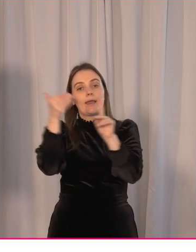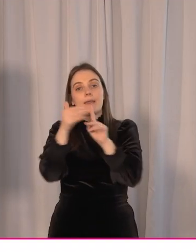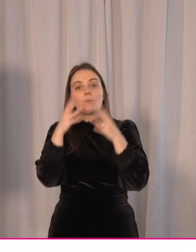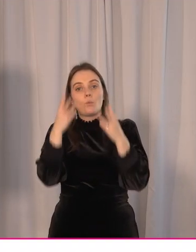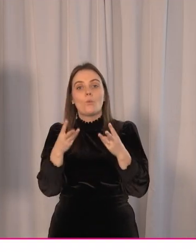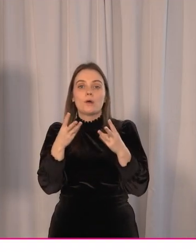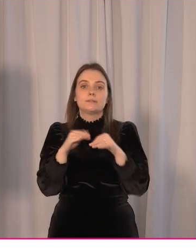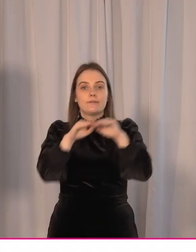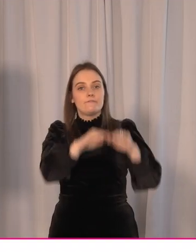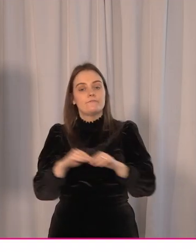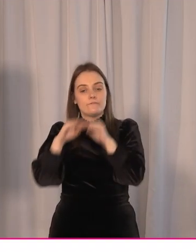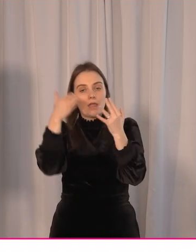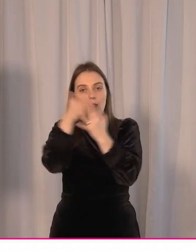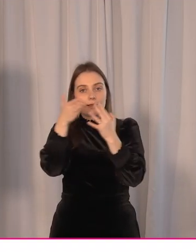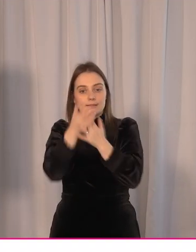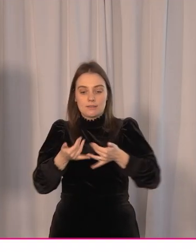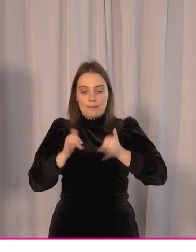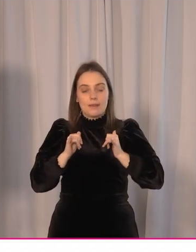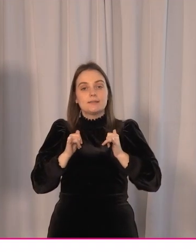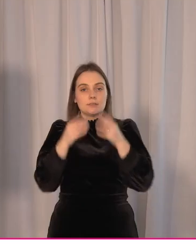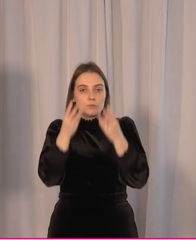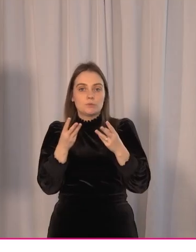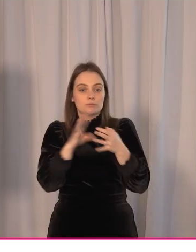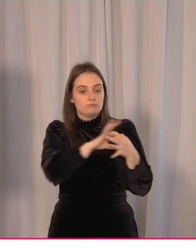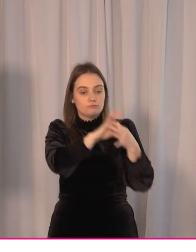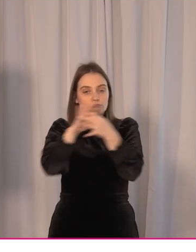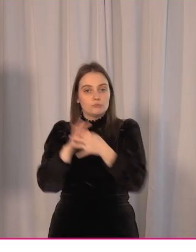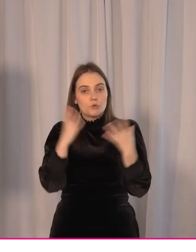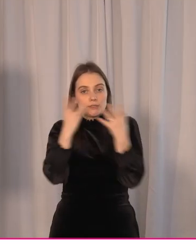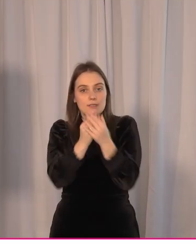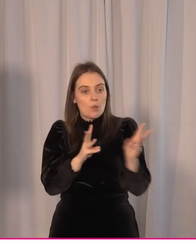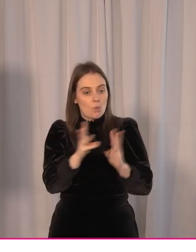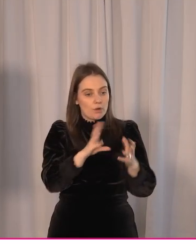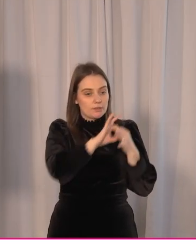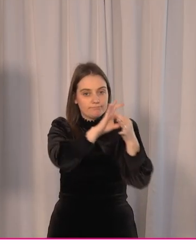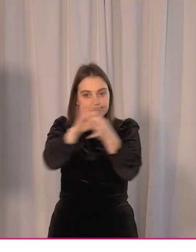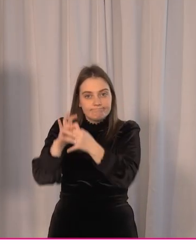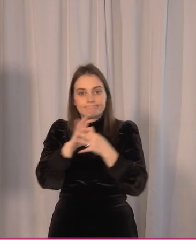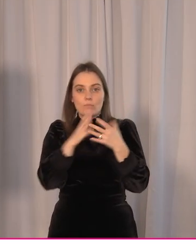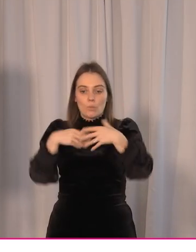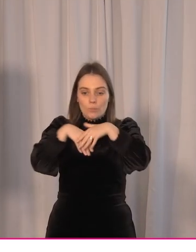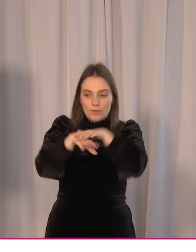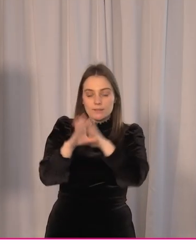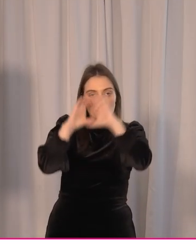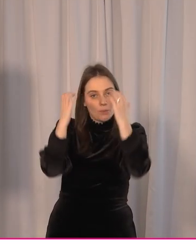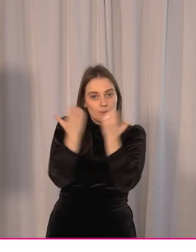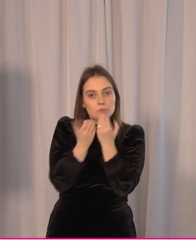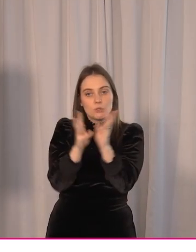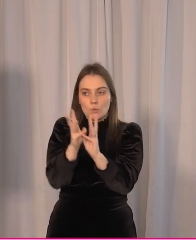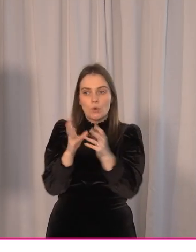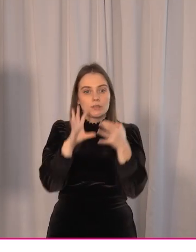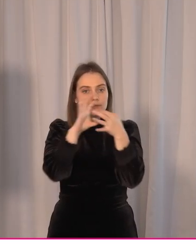equitable access and capacity through joined up approaches. So very much working in the community across sectors